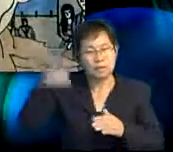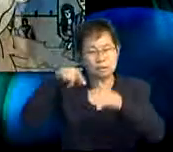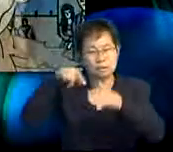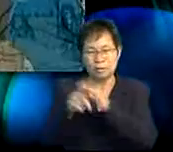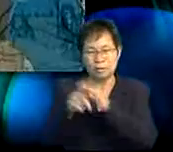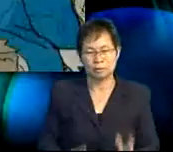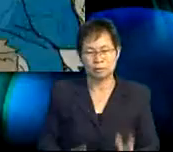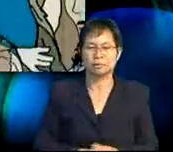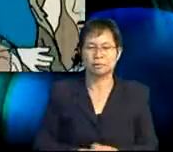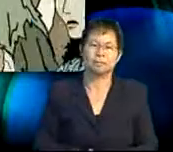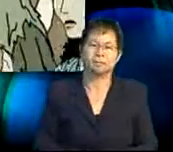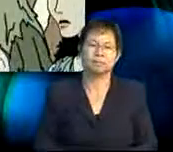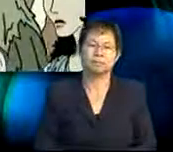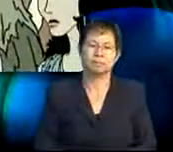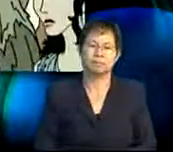thief.